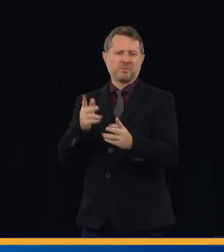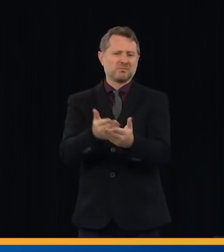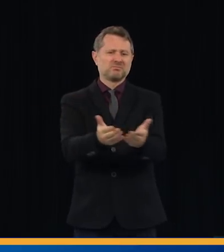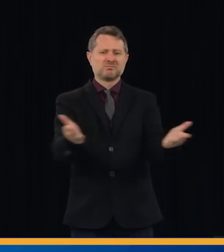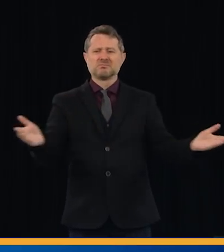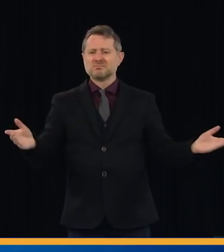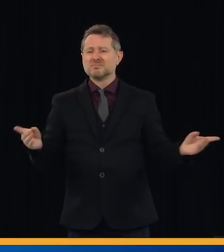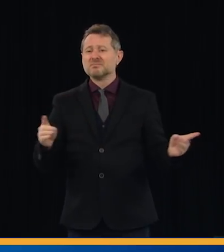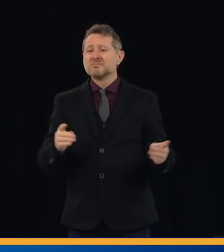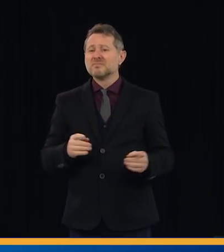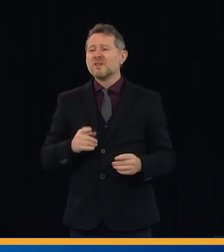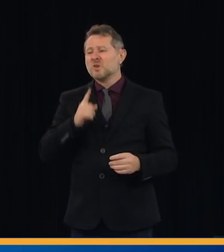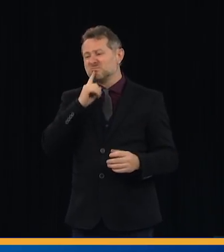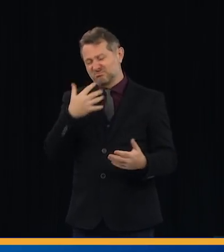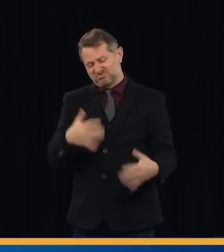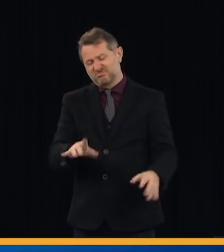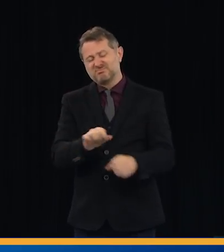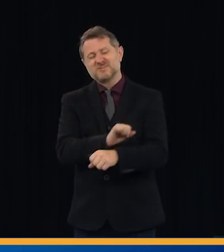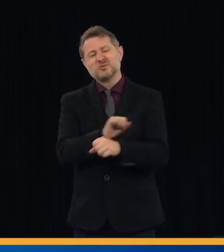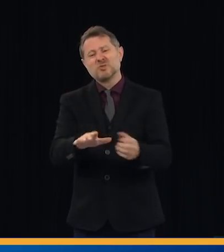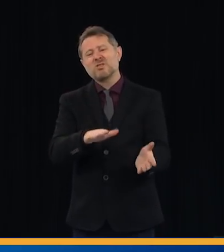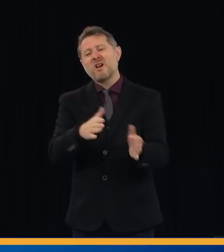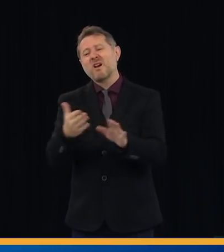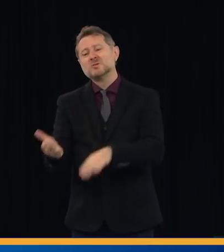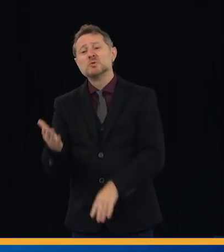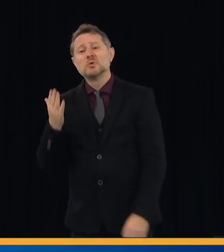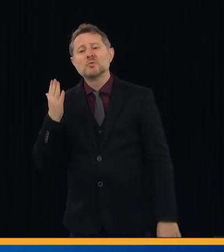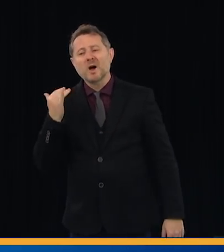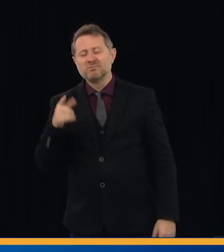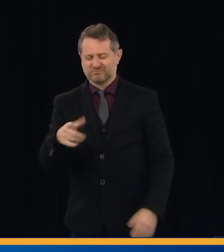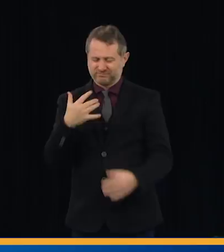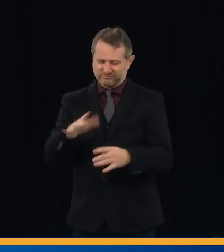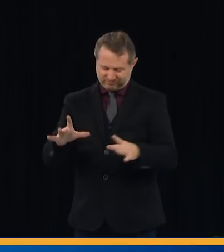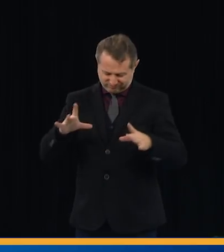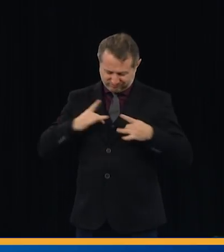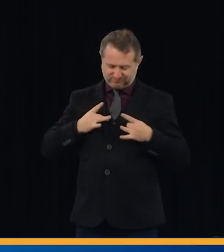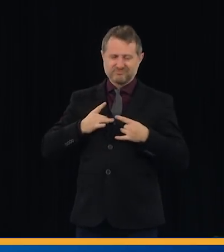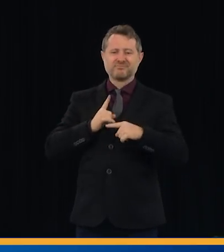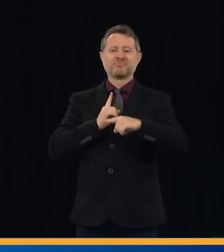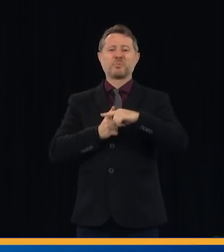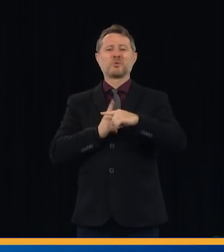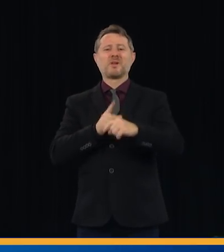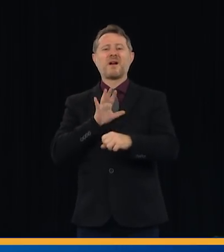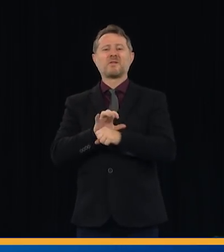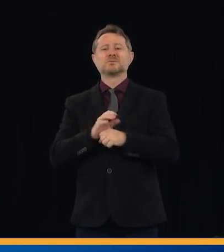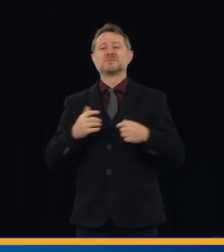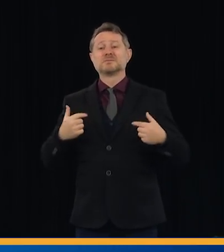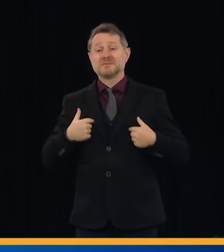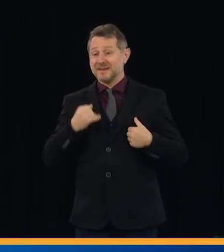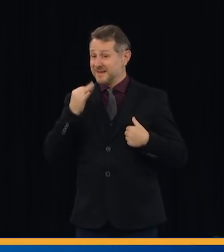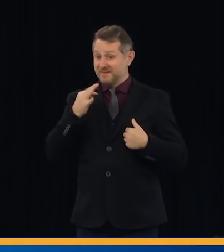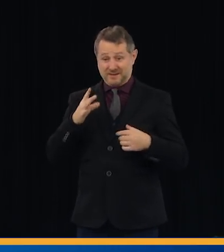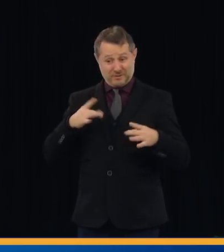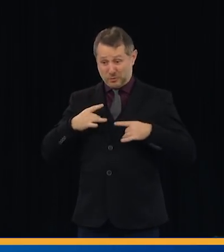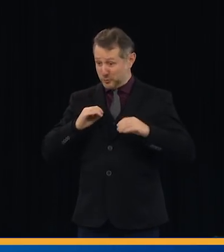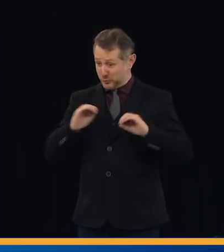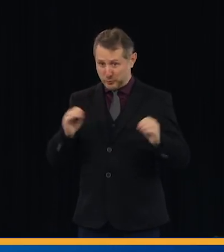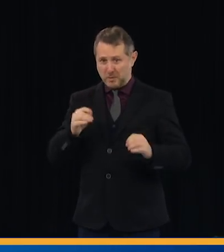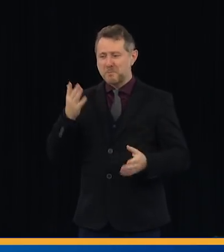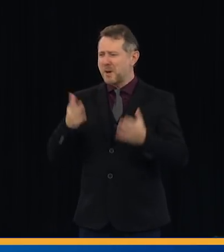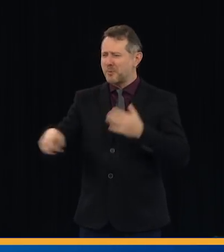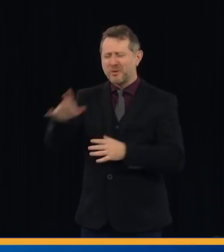lost because of this virus. If they didn't have this virus, they would be with us